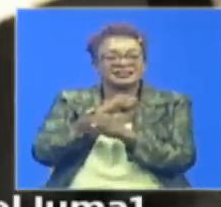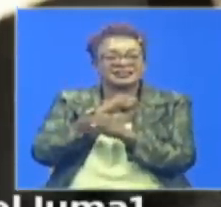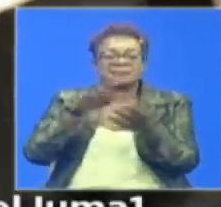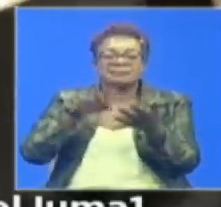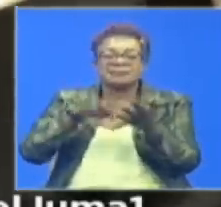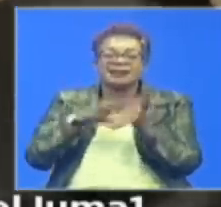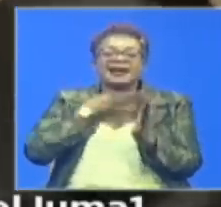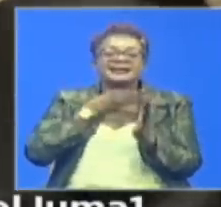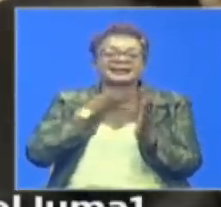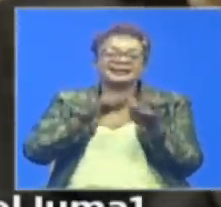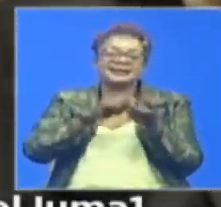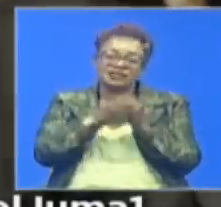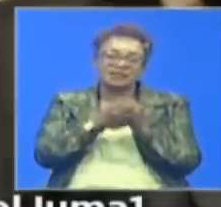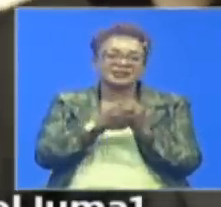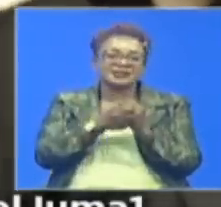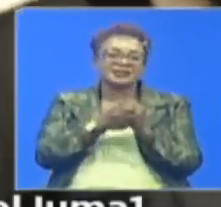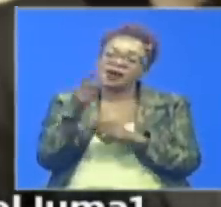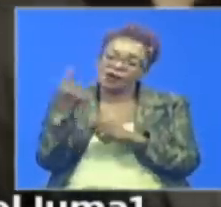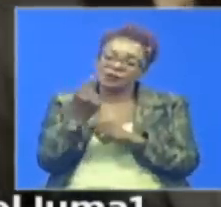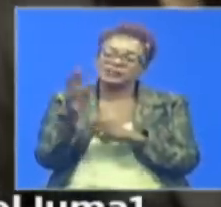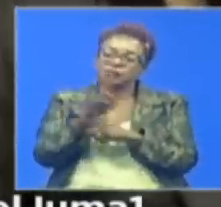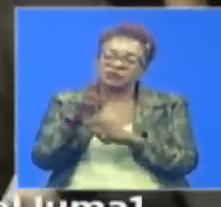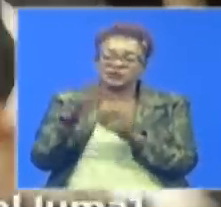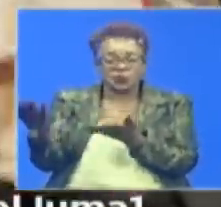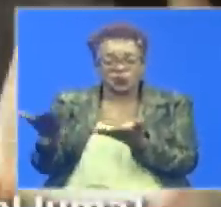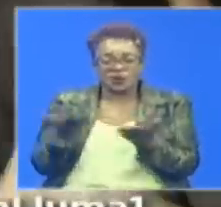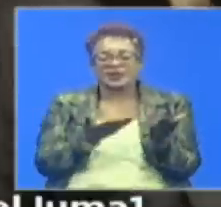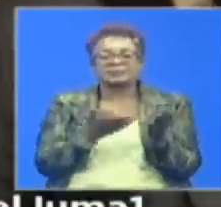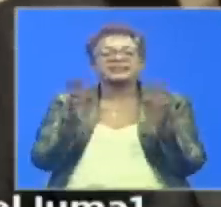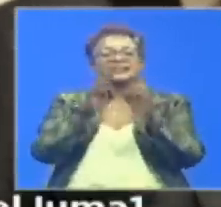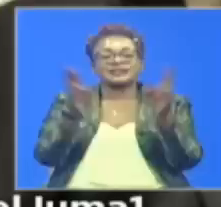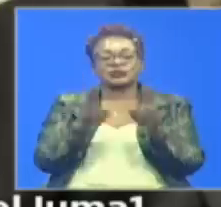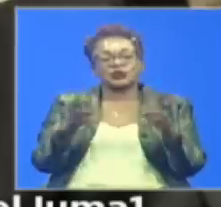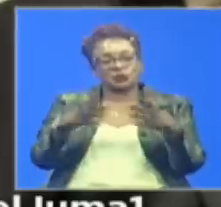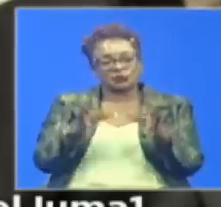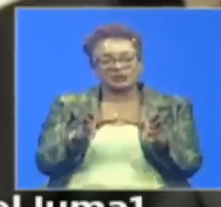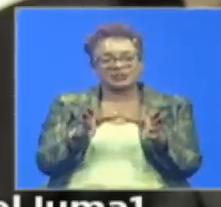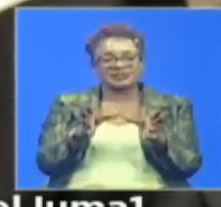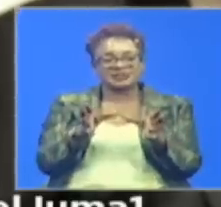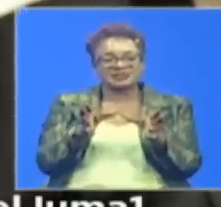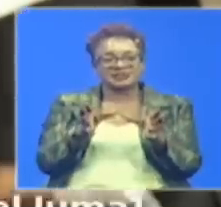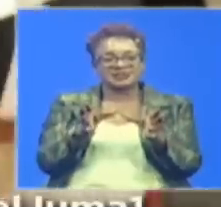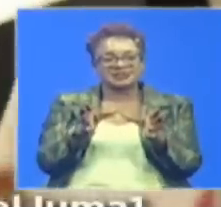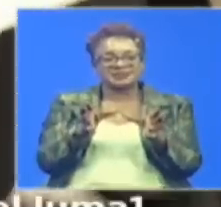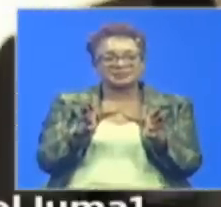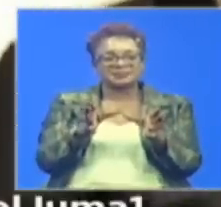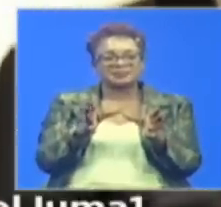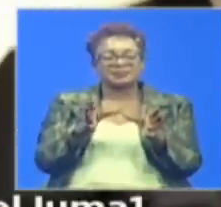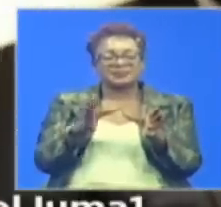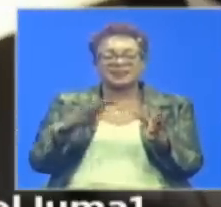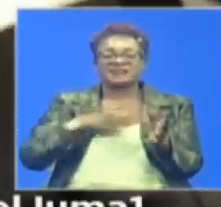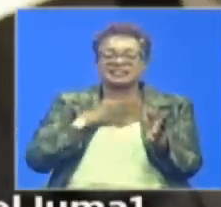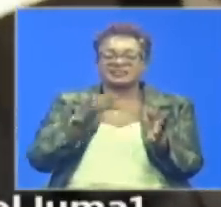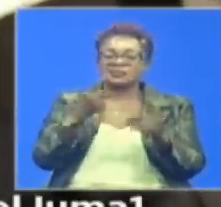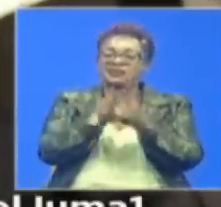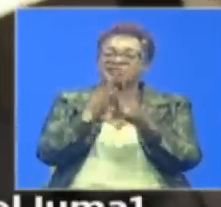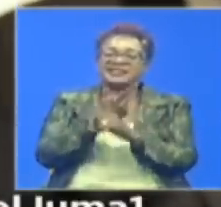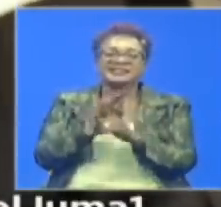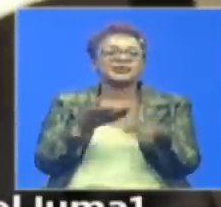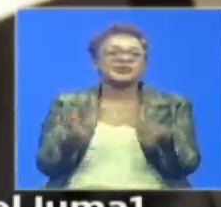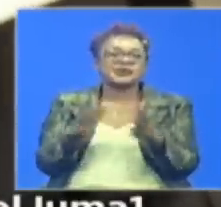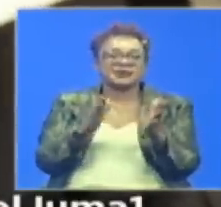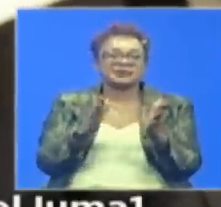Tunatumia ya kukaribisha international communities, wageni kutoka nchi mbalimbali, wao